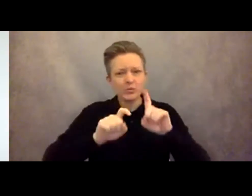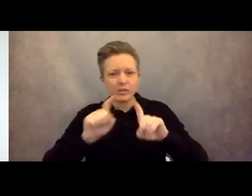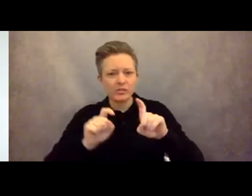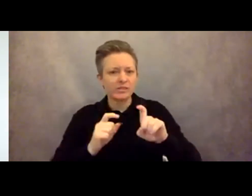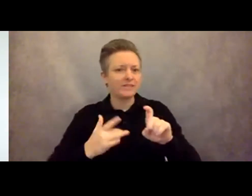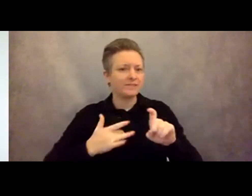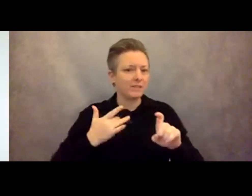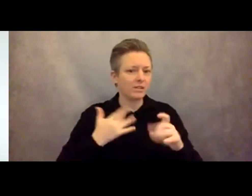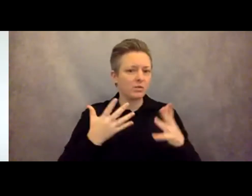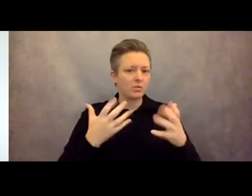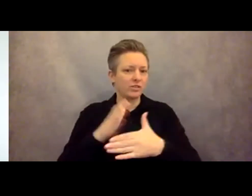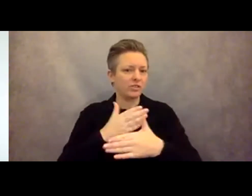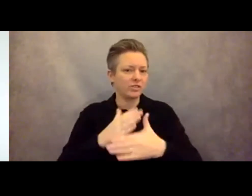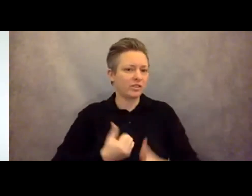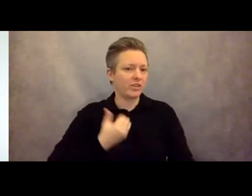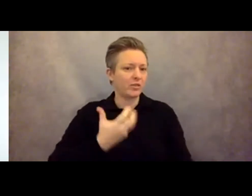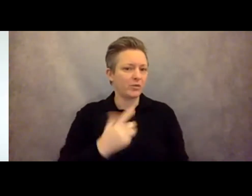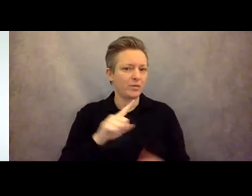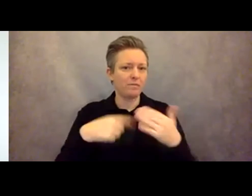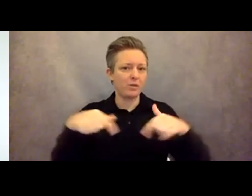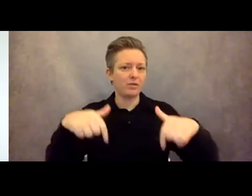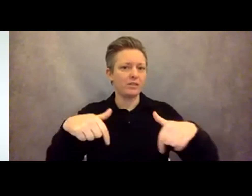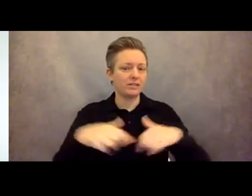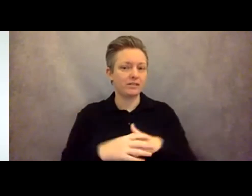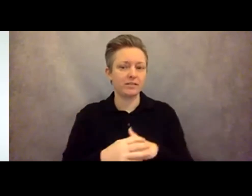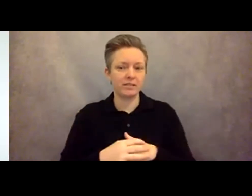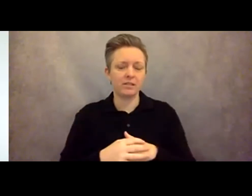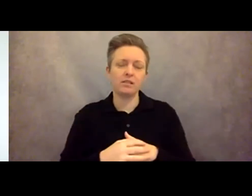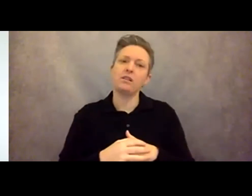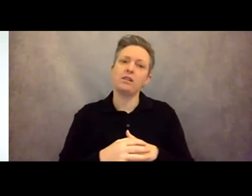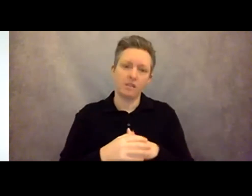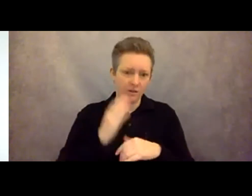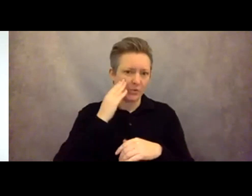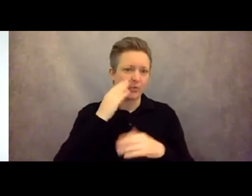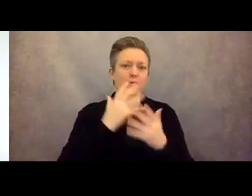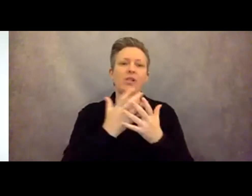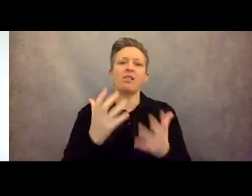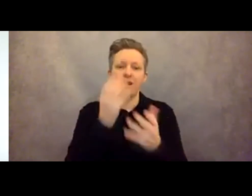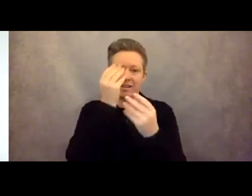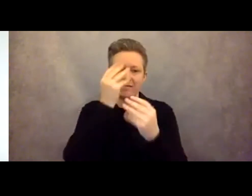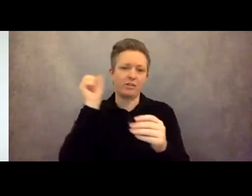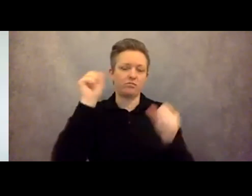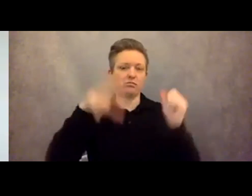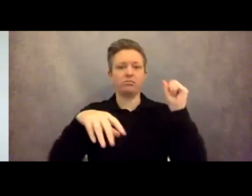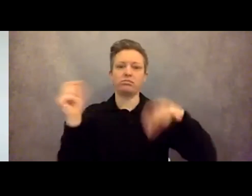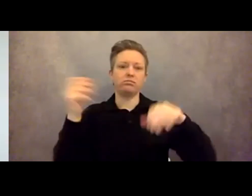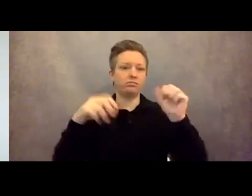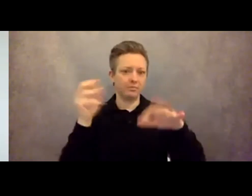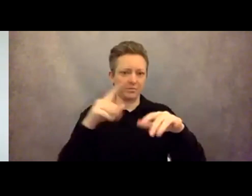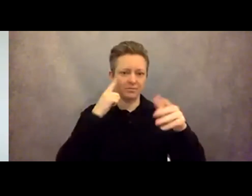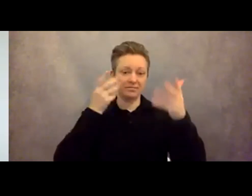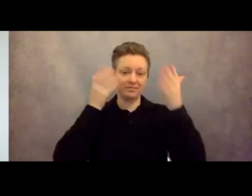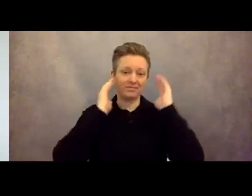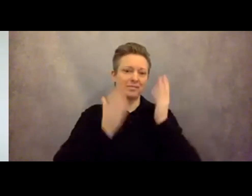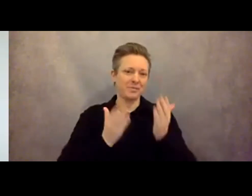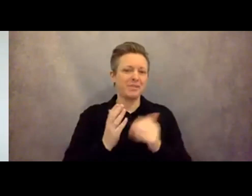there was a lot of information that sort of got thrown at you, a lot of things that you all have been bringing up in really